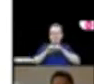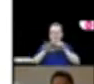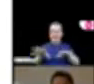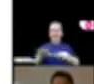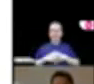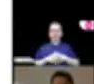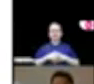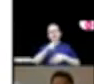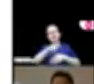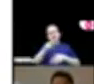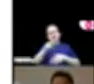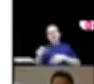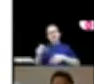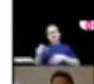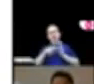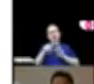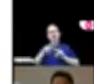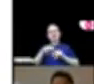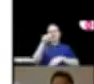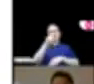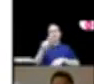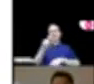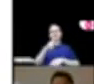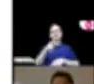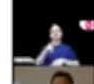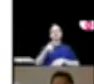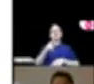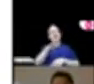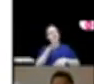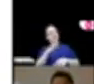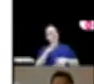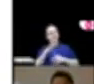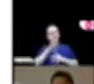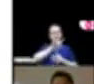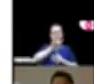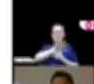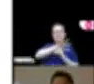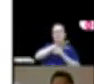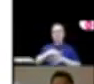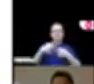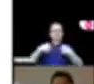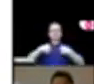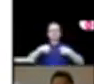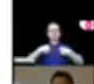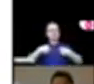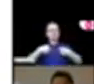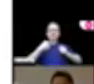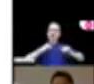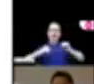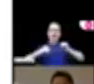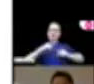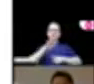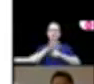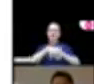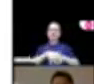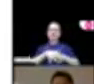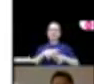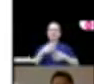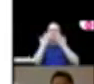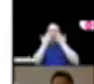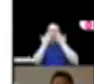people of color's concerns about the act of being racist. And because Facebook will be